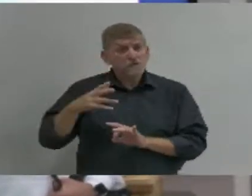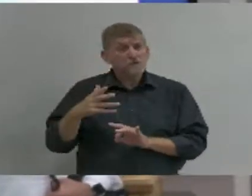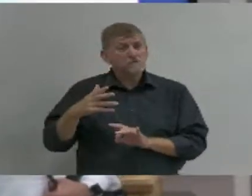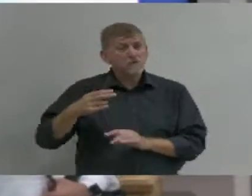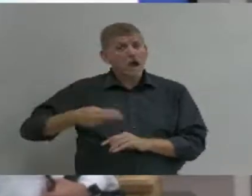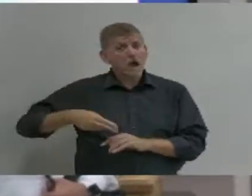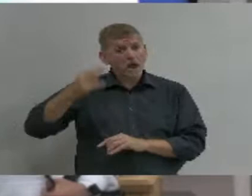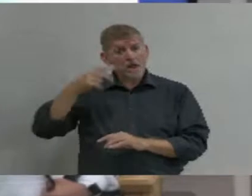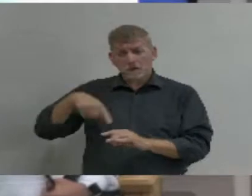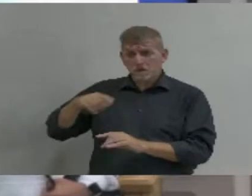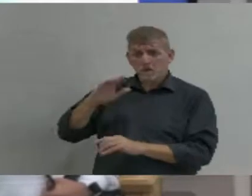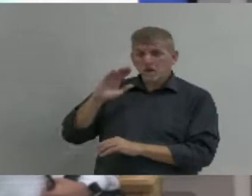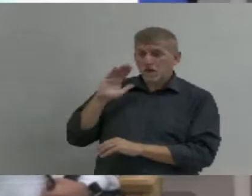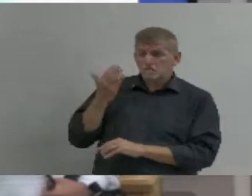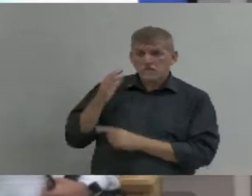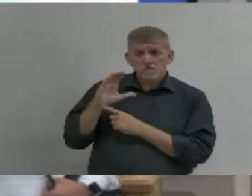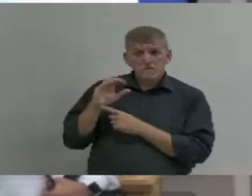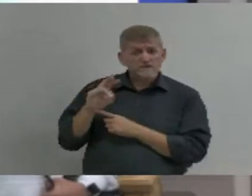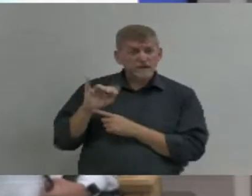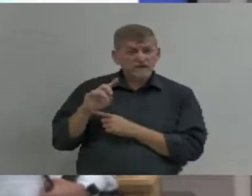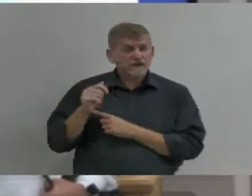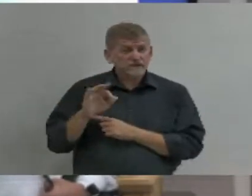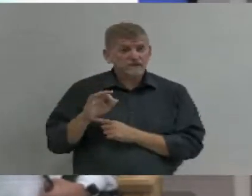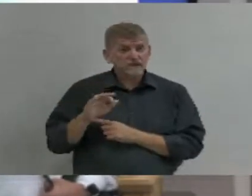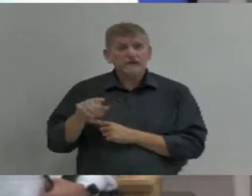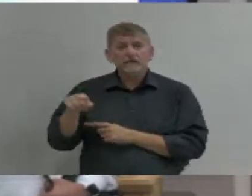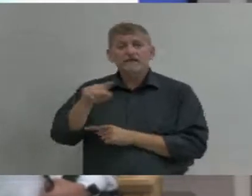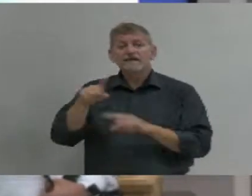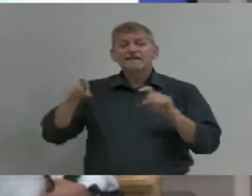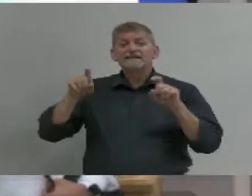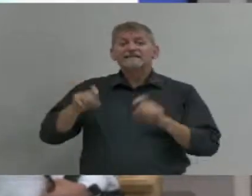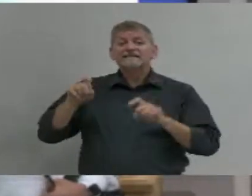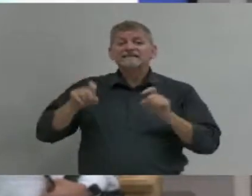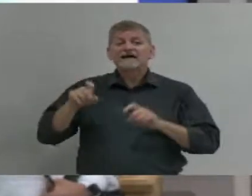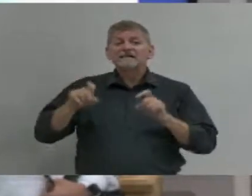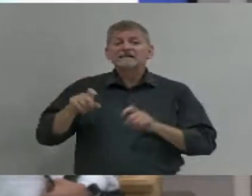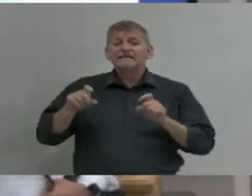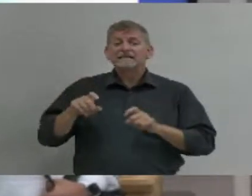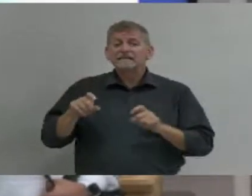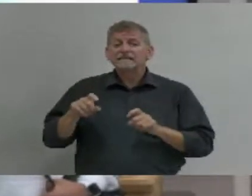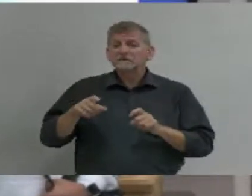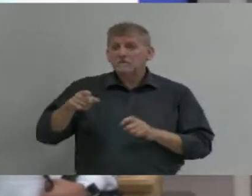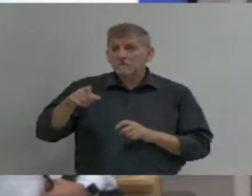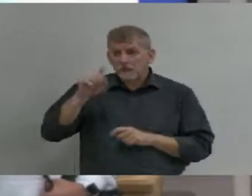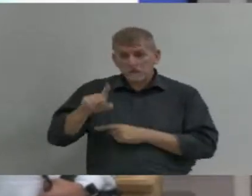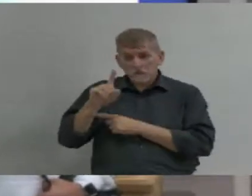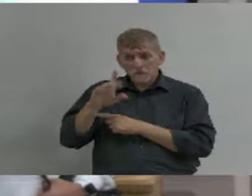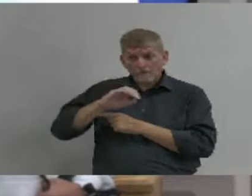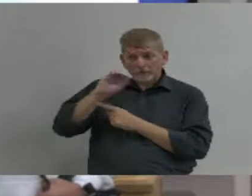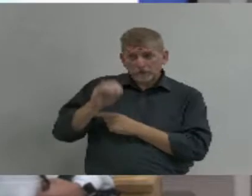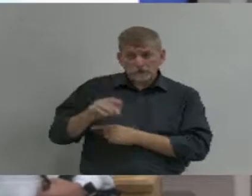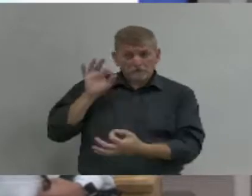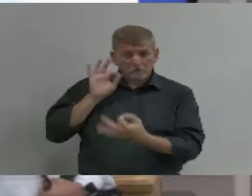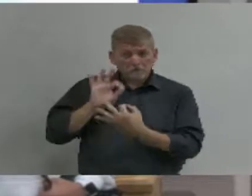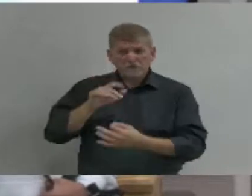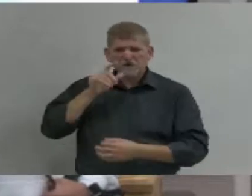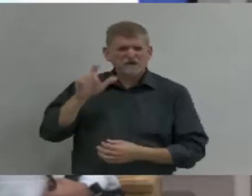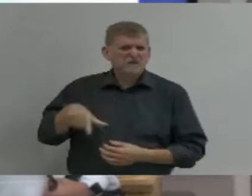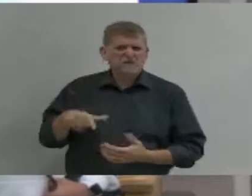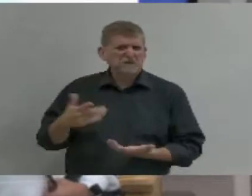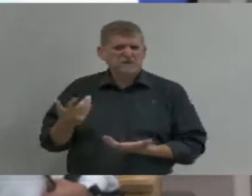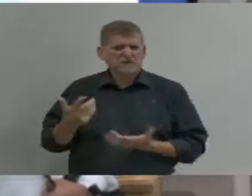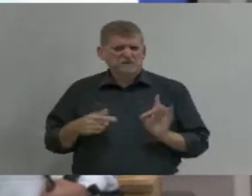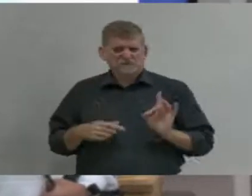to be 100% accurate. If you take people with a low rate of a disease, like the Purdue students,